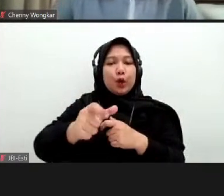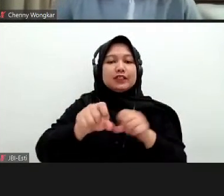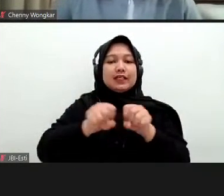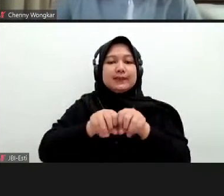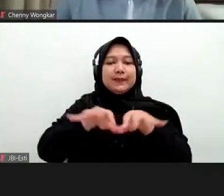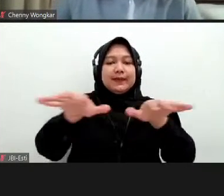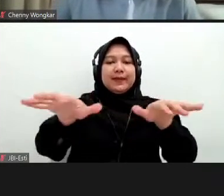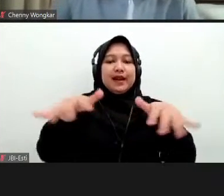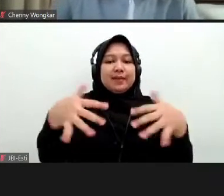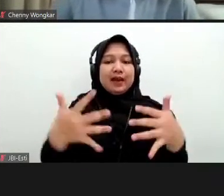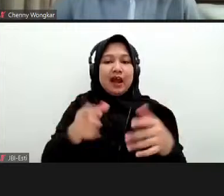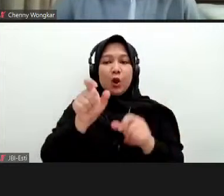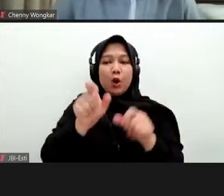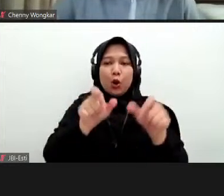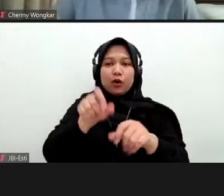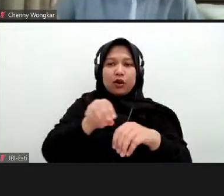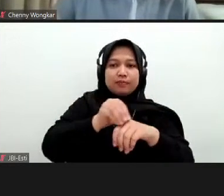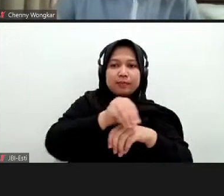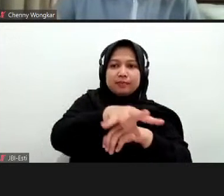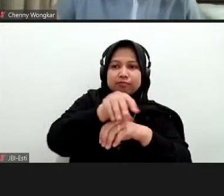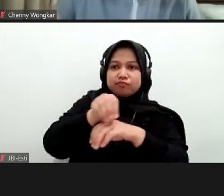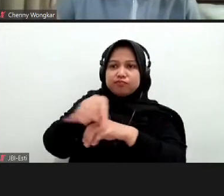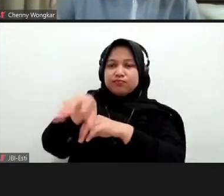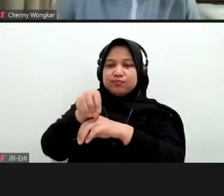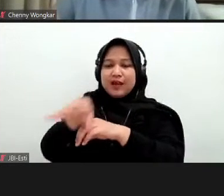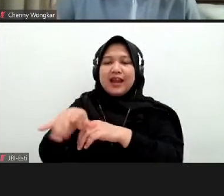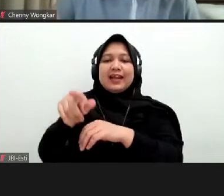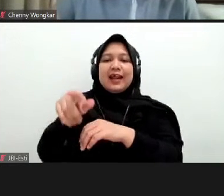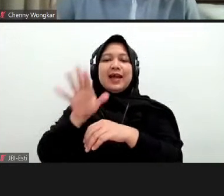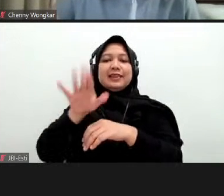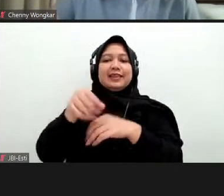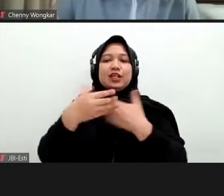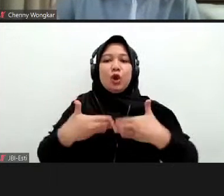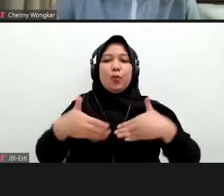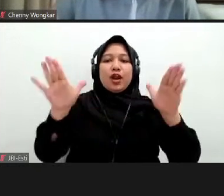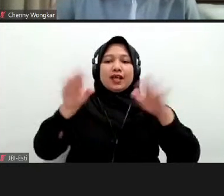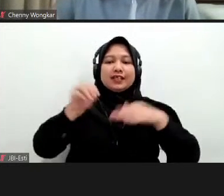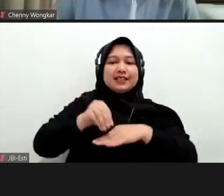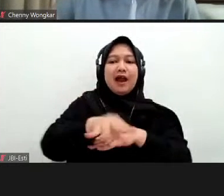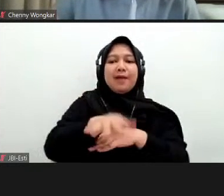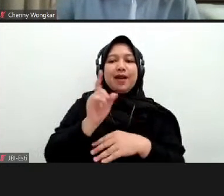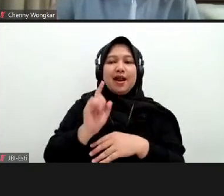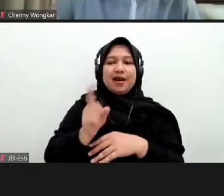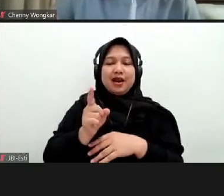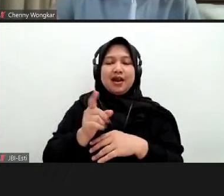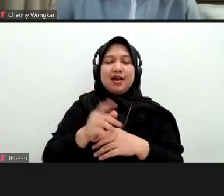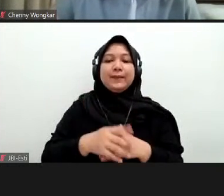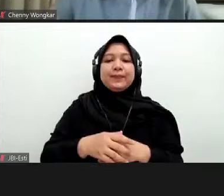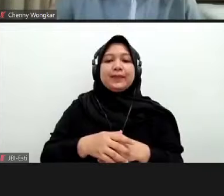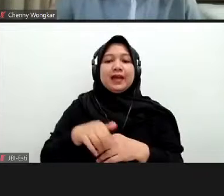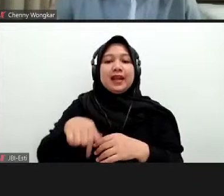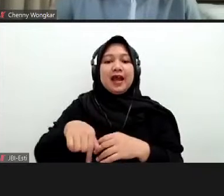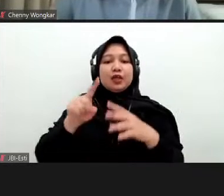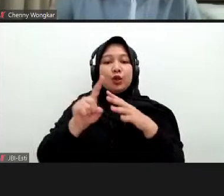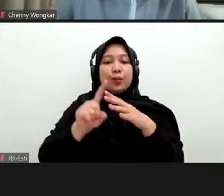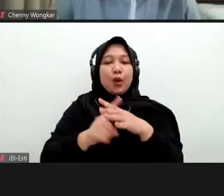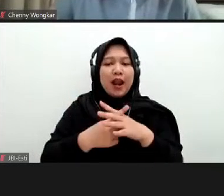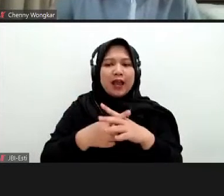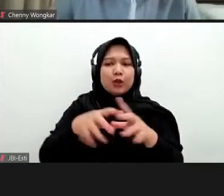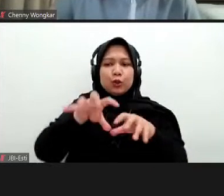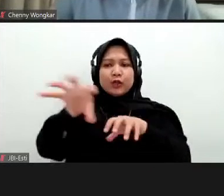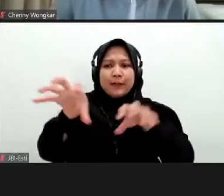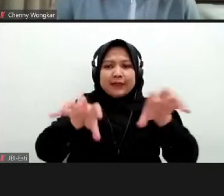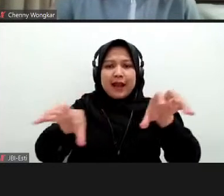the process of the spreading can influence and can impact the democracy. So we can